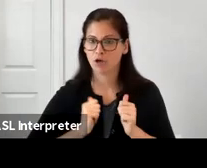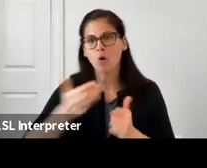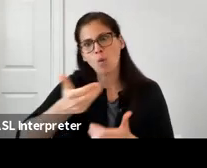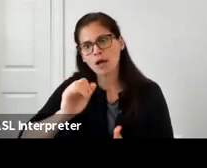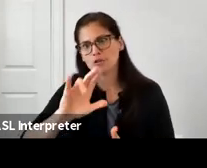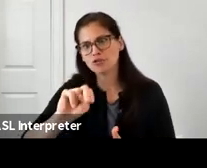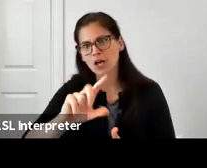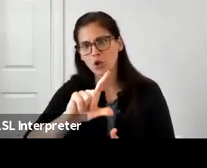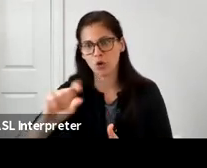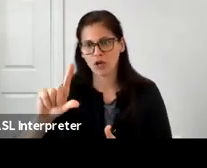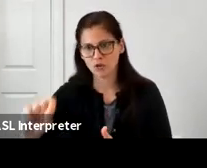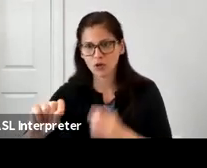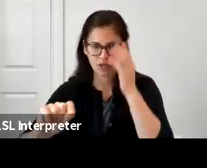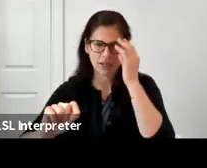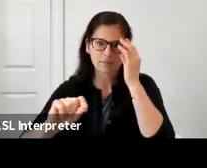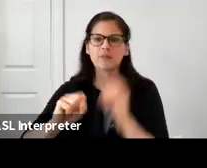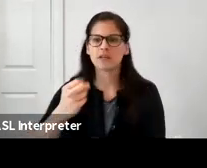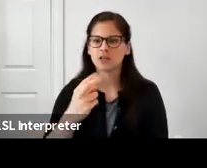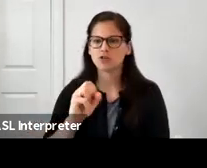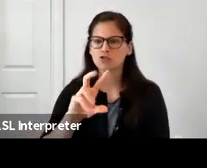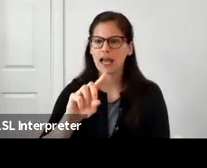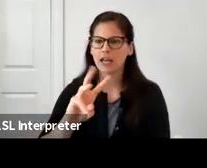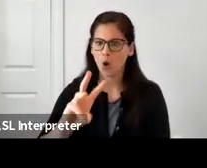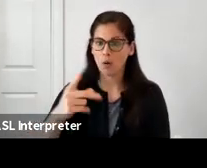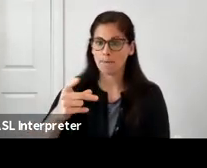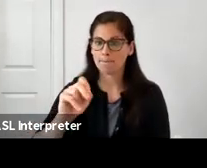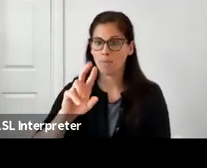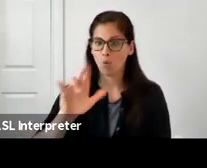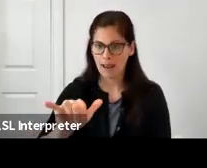The Shadow Whose Prey the Hunter Becomes. This